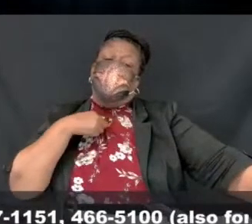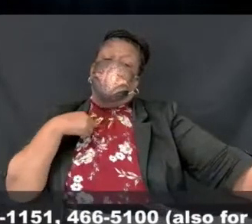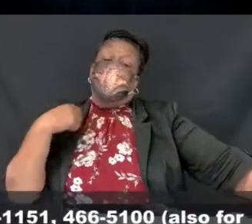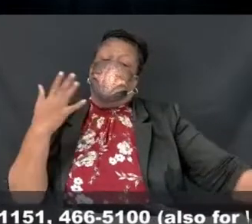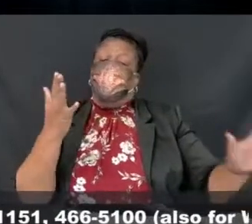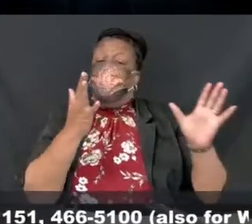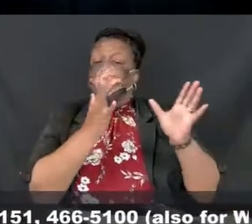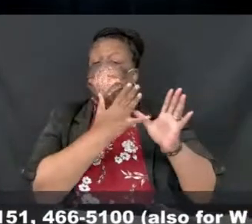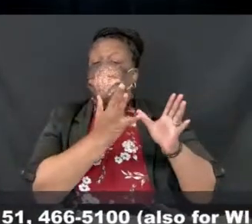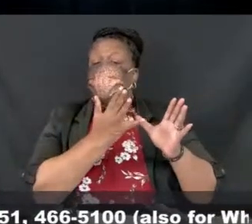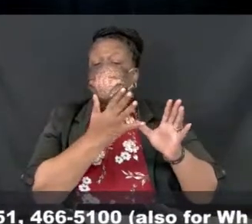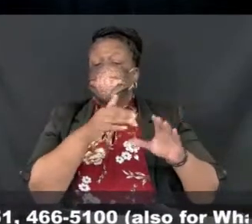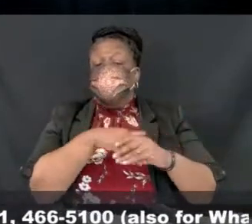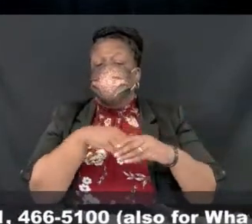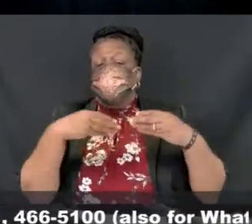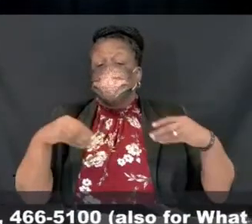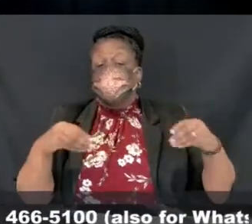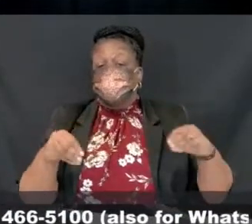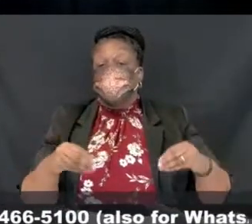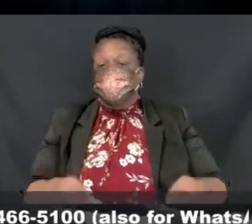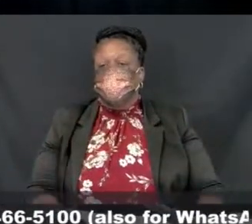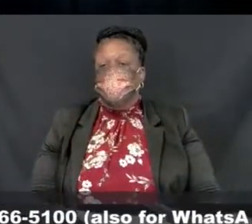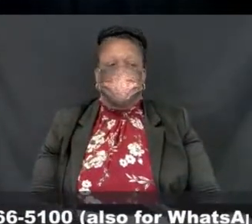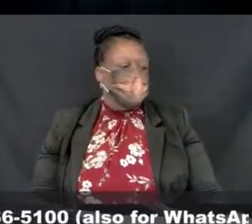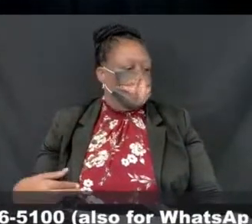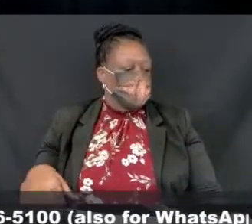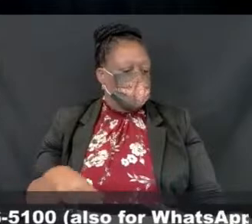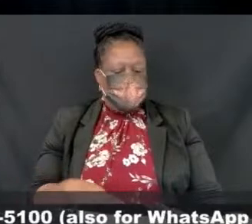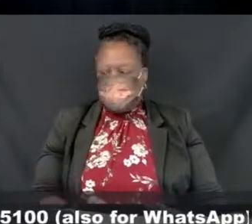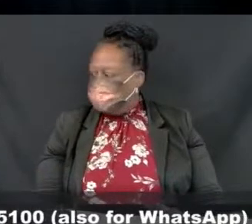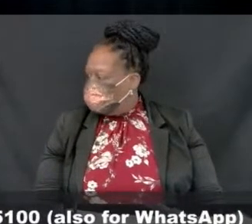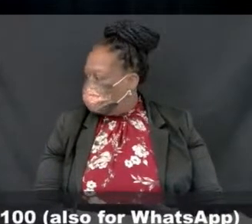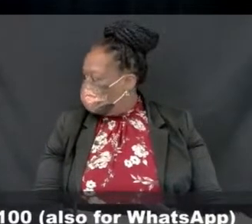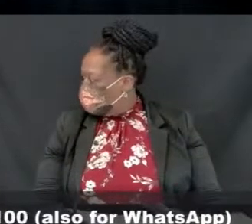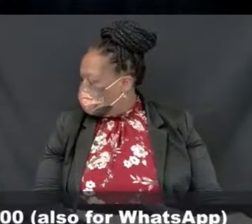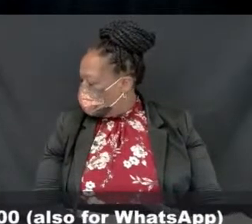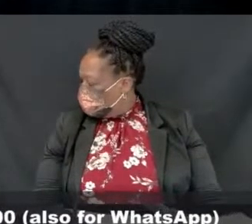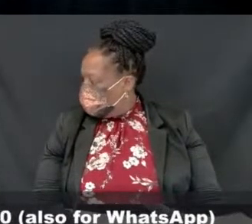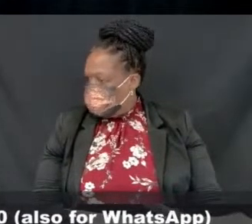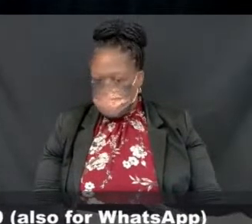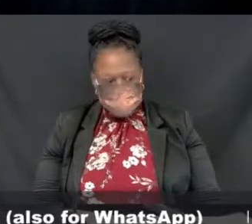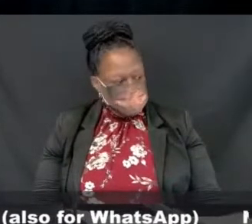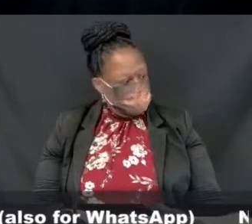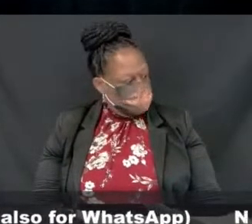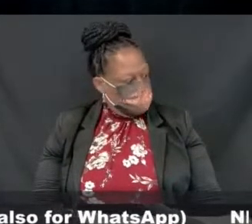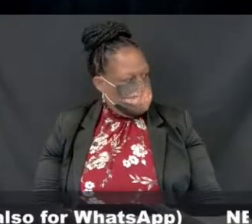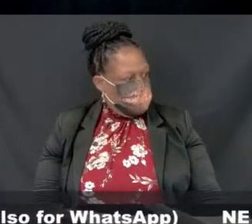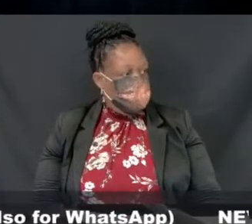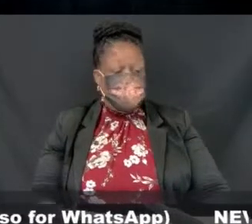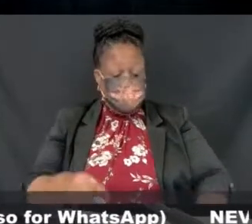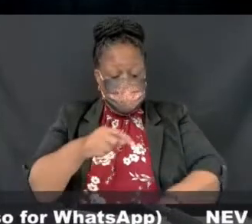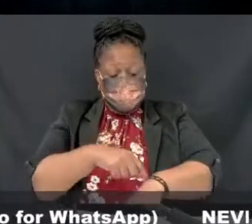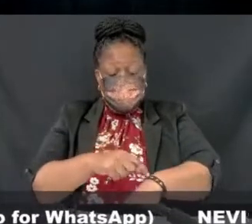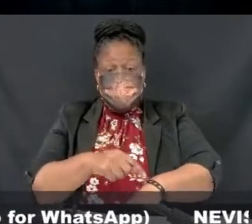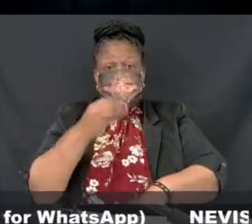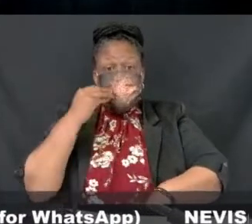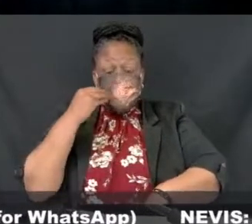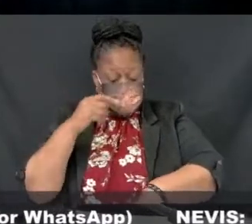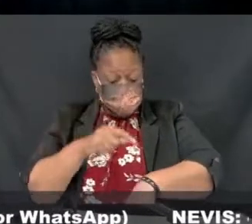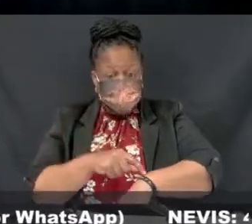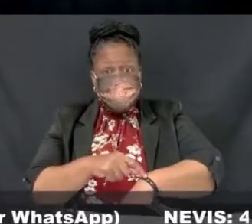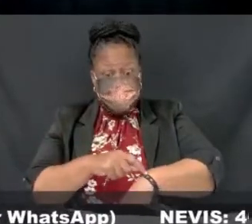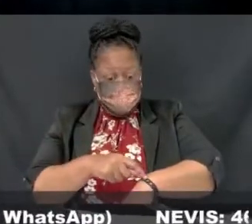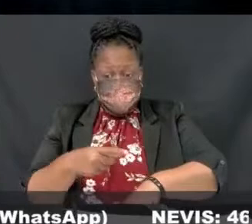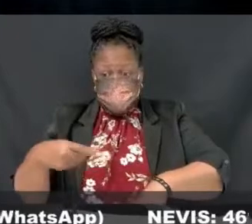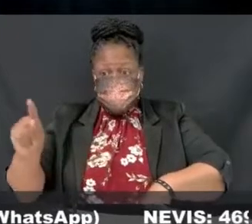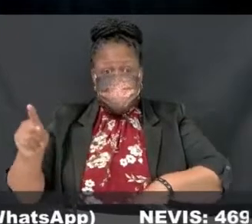with the supermarkets. We go into the night. Curfews. The curfew started. Fellows trying